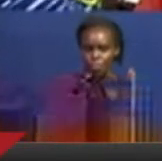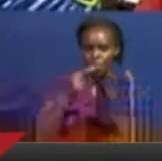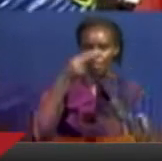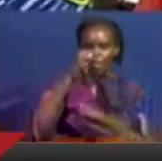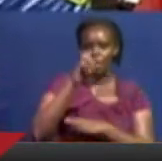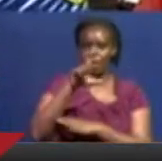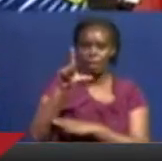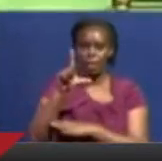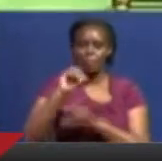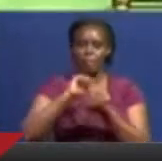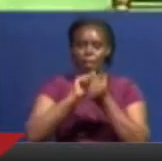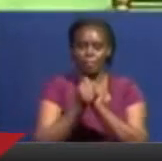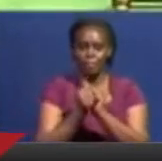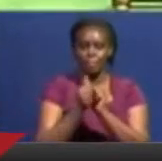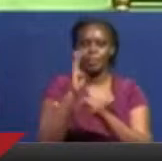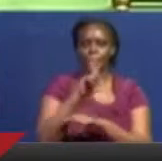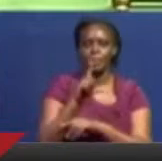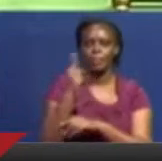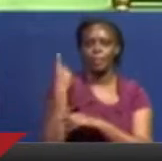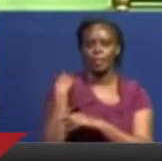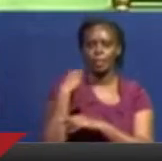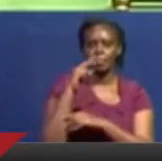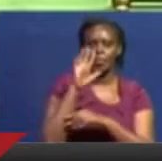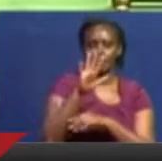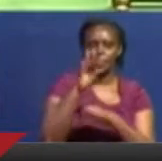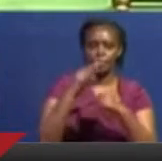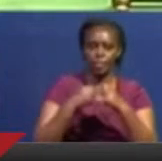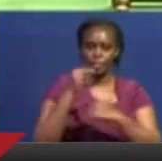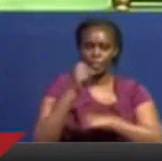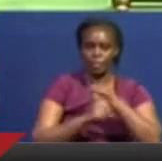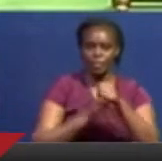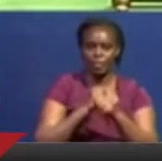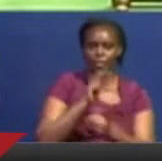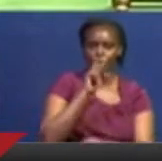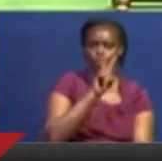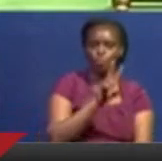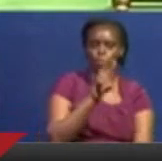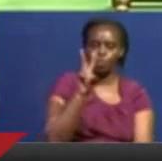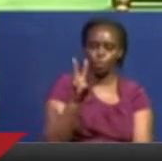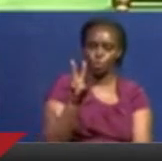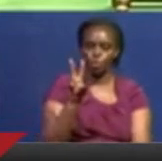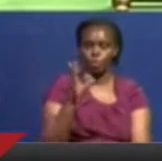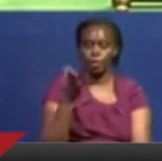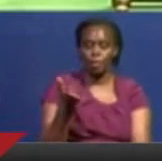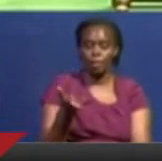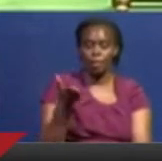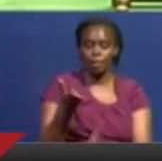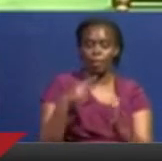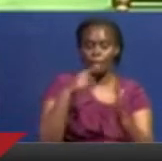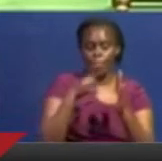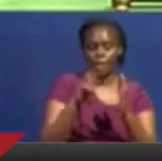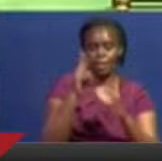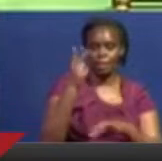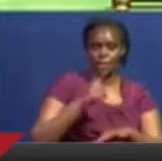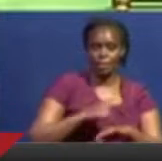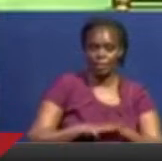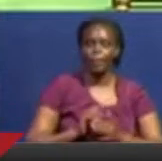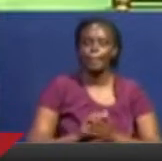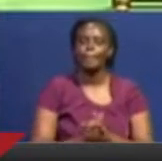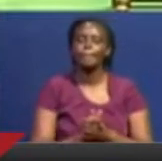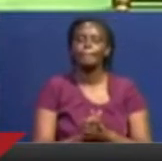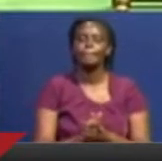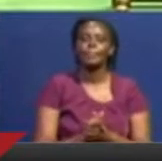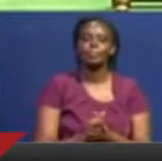Amendment Bill, National Assembly Bill number 58 of 2022, be now read a second time.